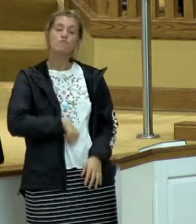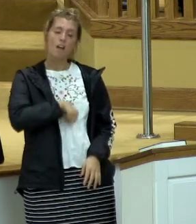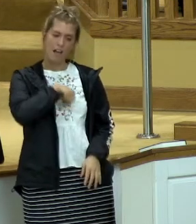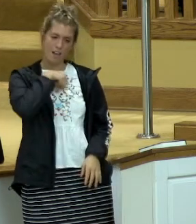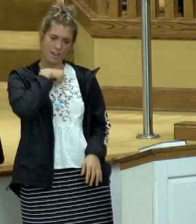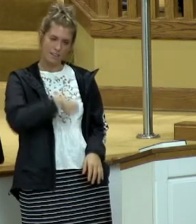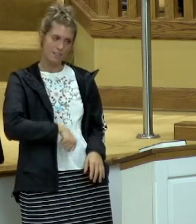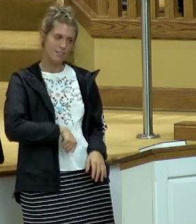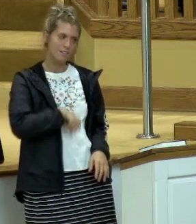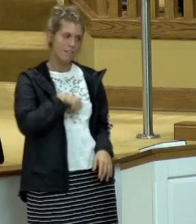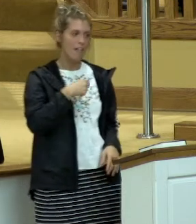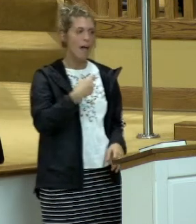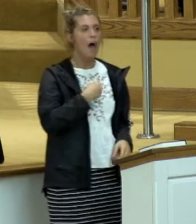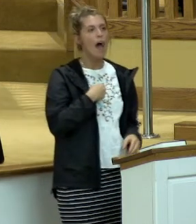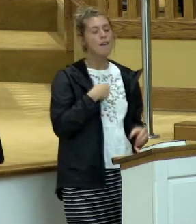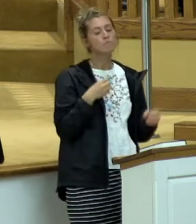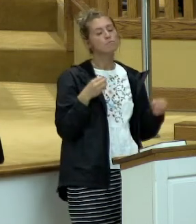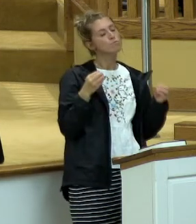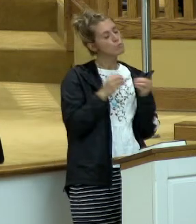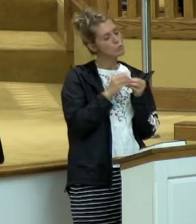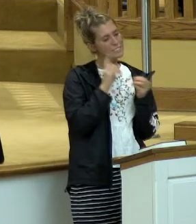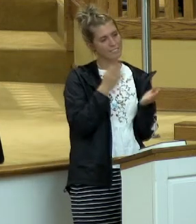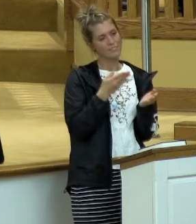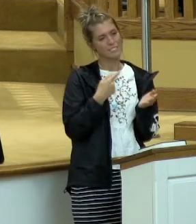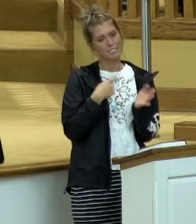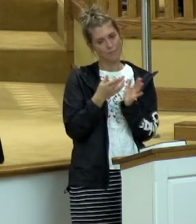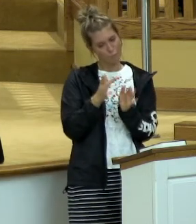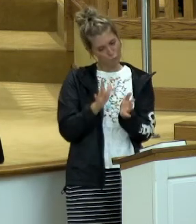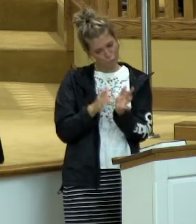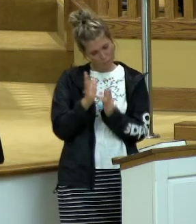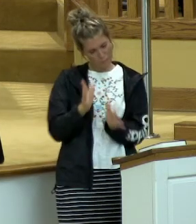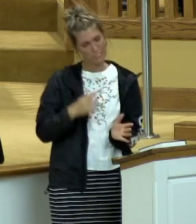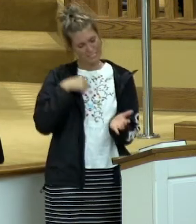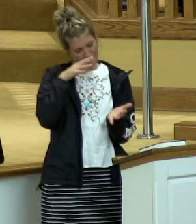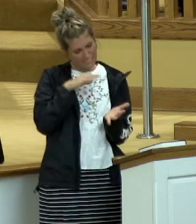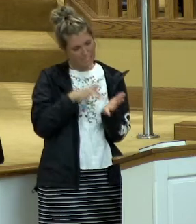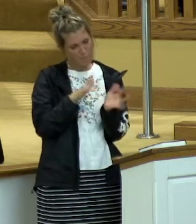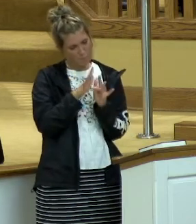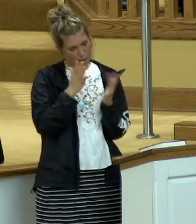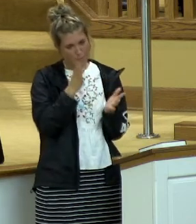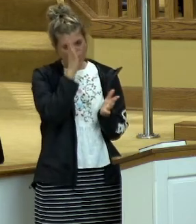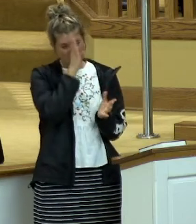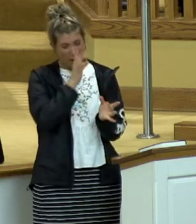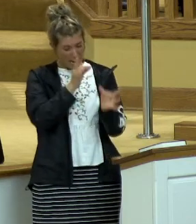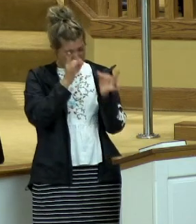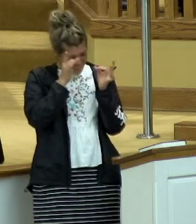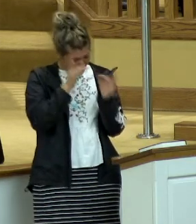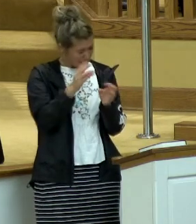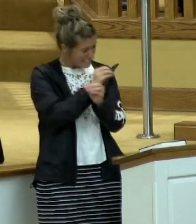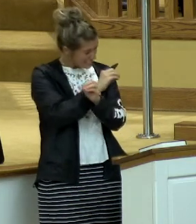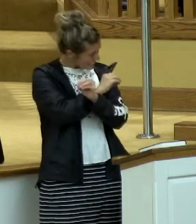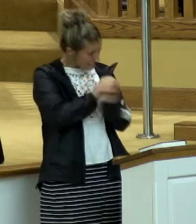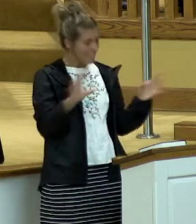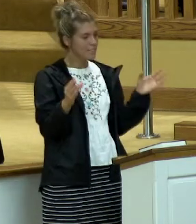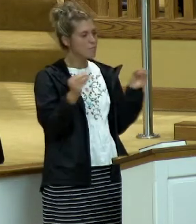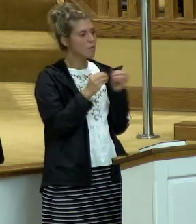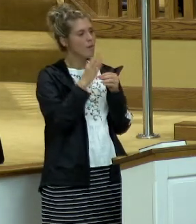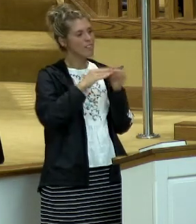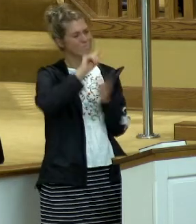Pride. I'm more and more convinced the longer I'm a Christian, the more I study the Bible, that God hates nothing more than